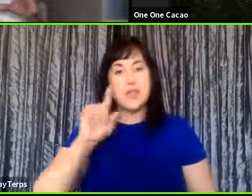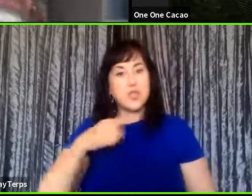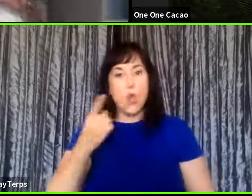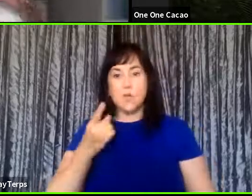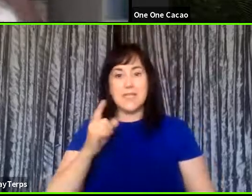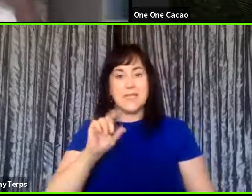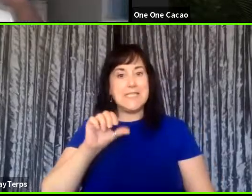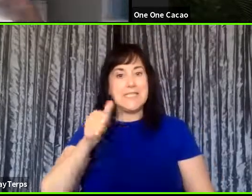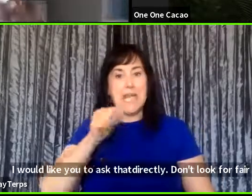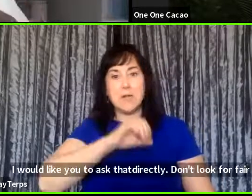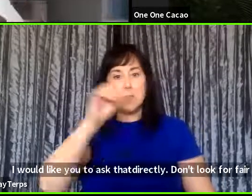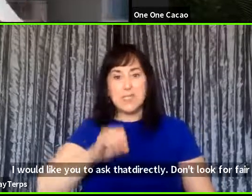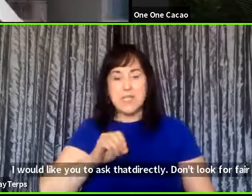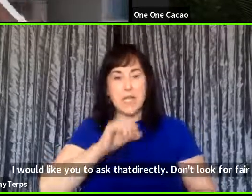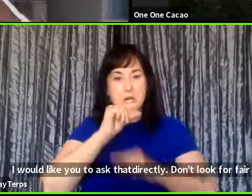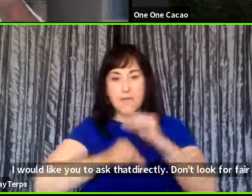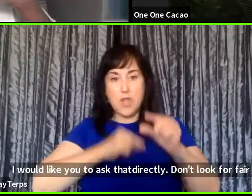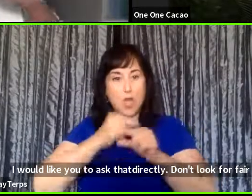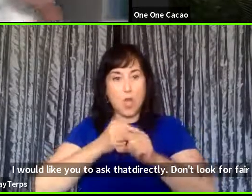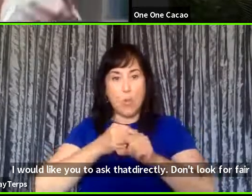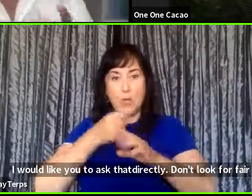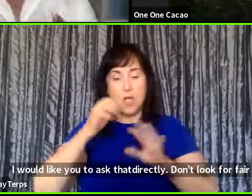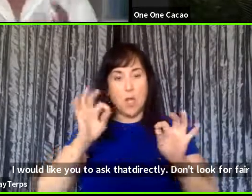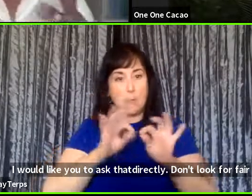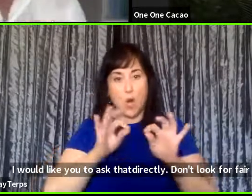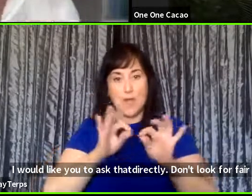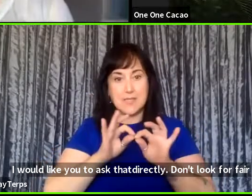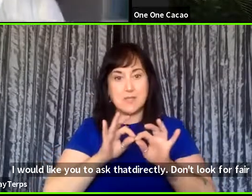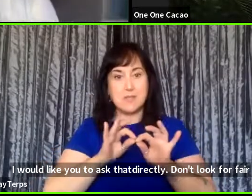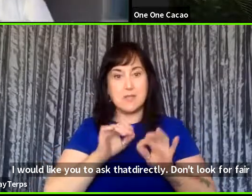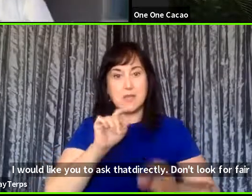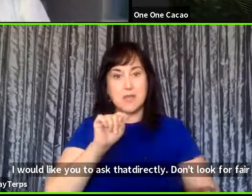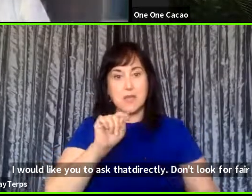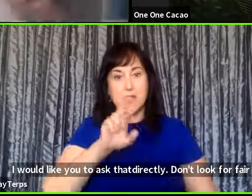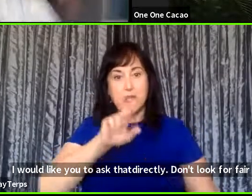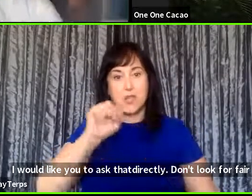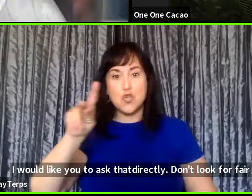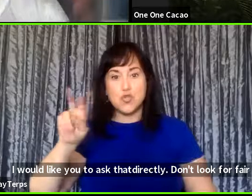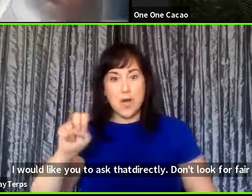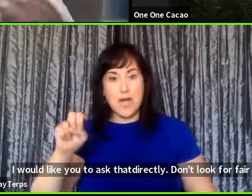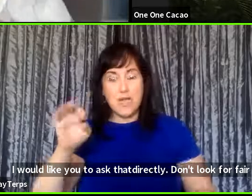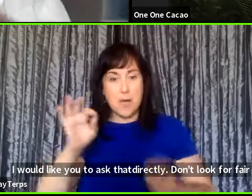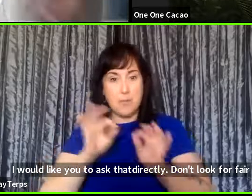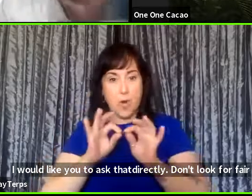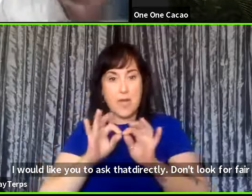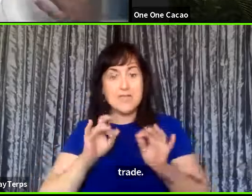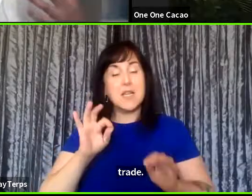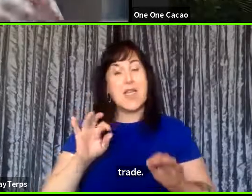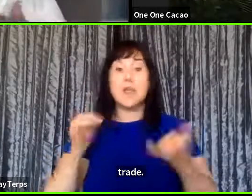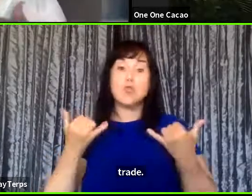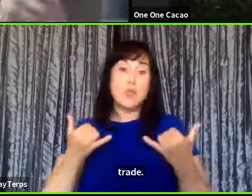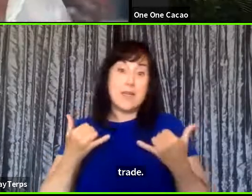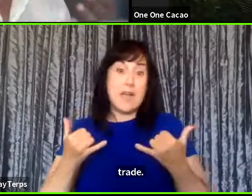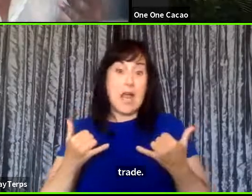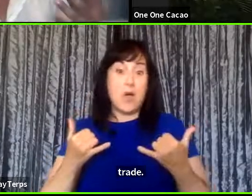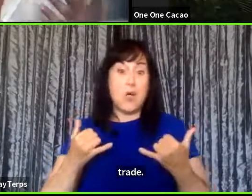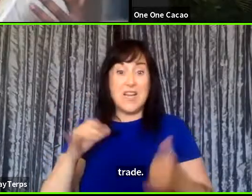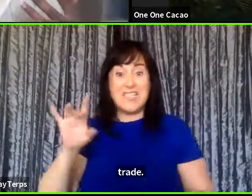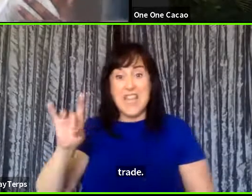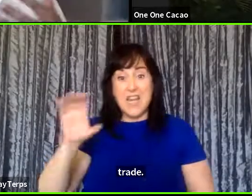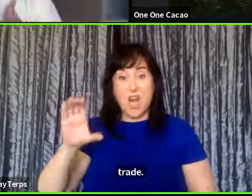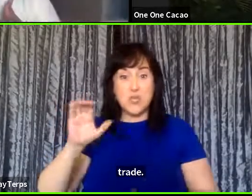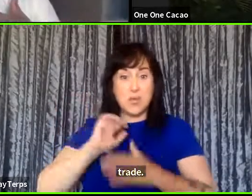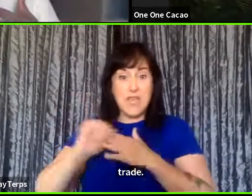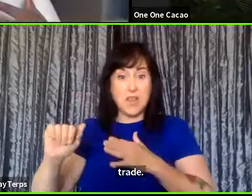kind of global price, the trade price of chocolate. If, like, let's say right now it's $800